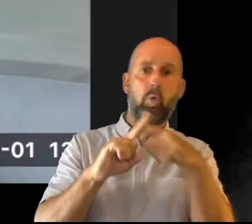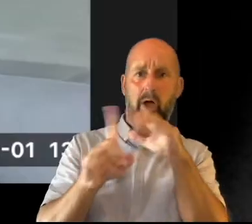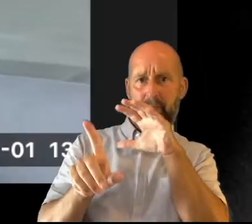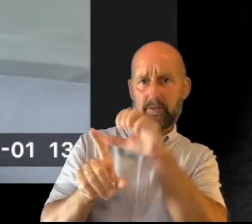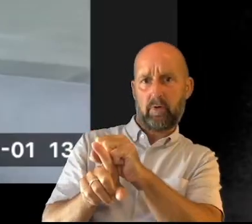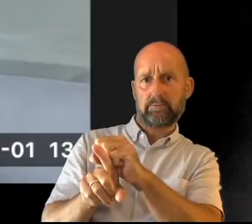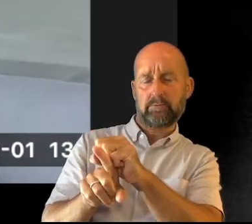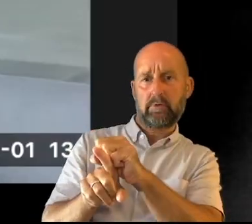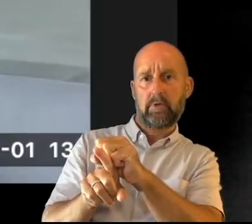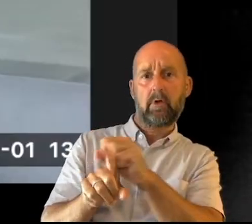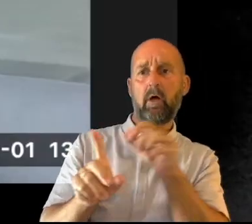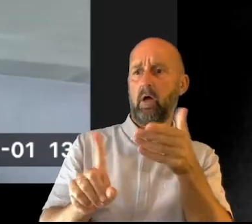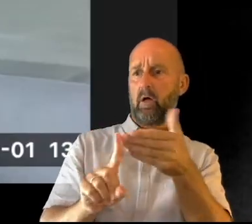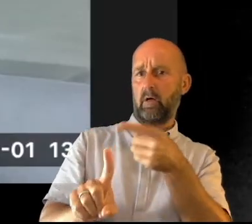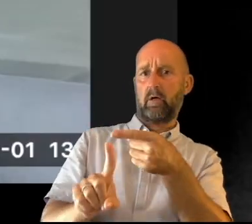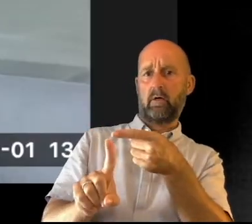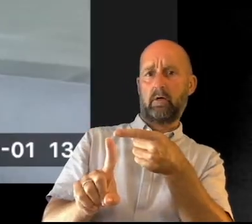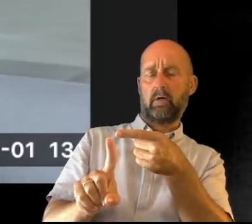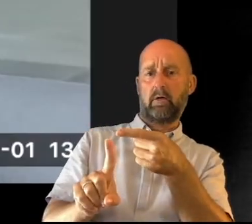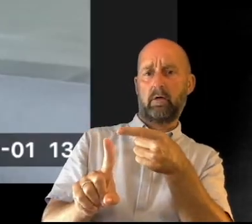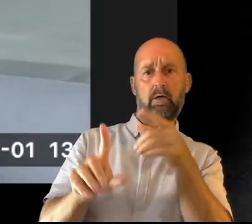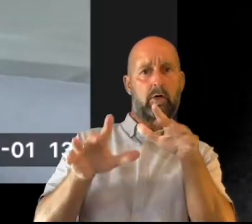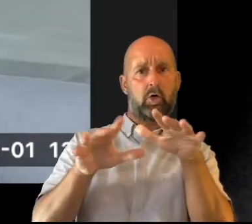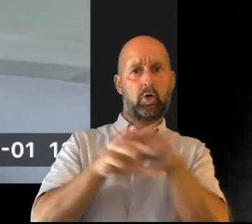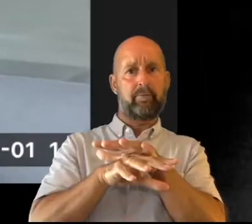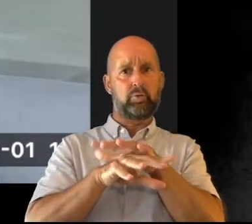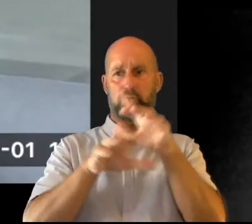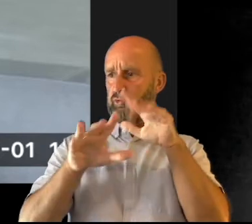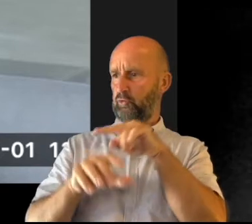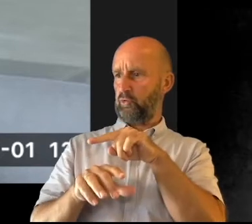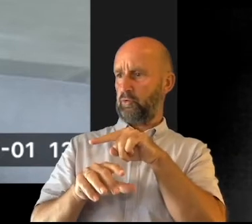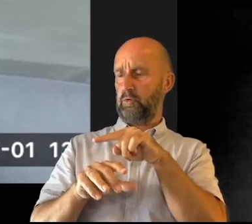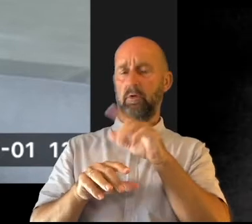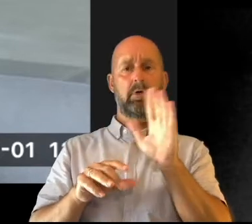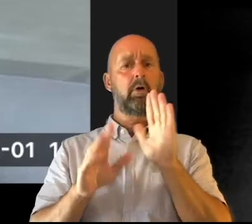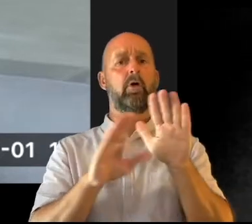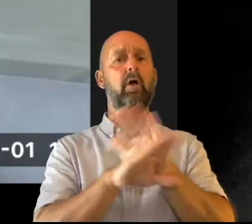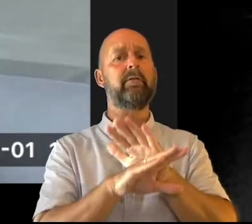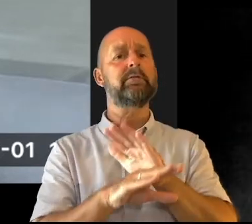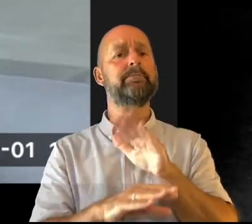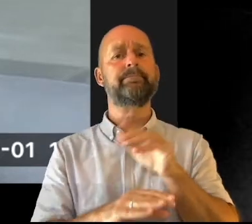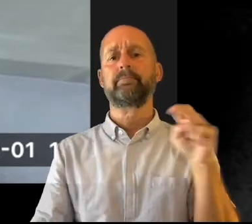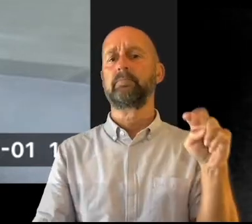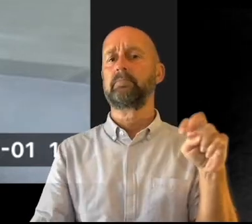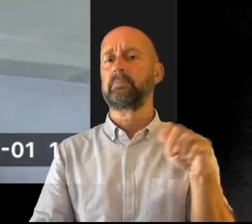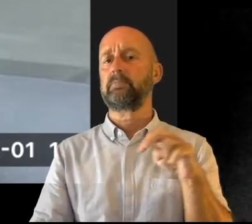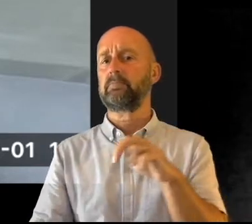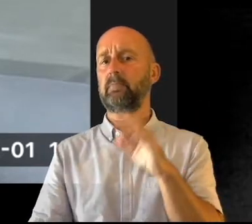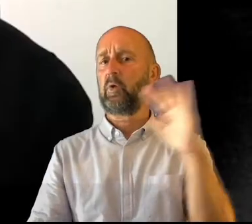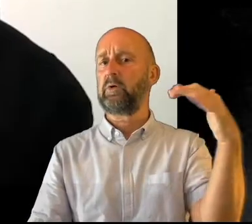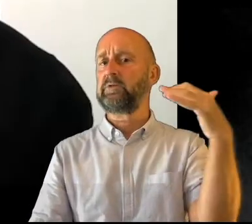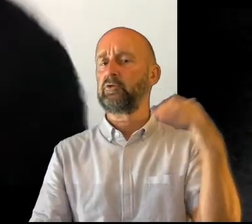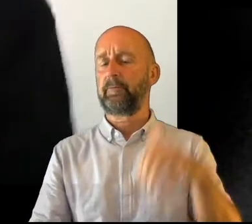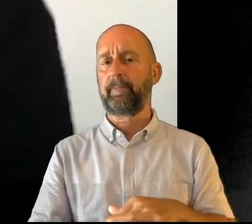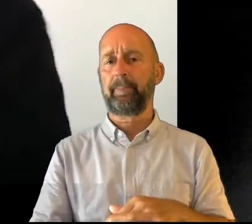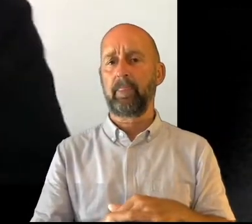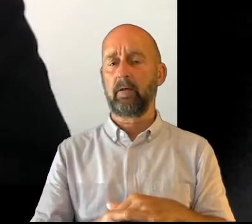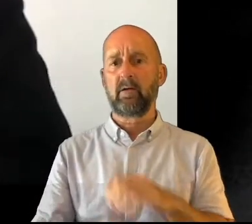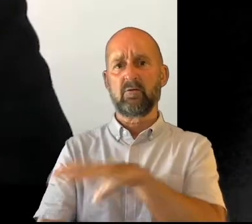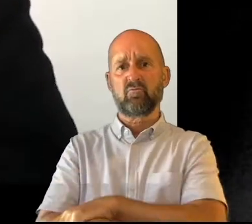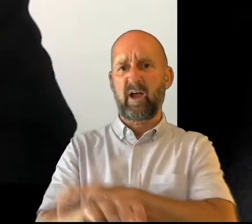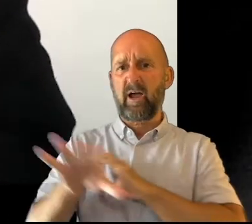see recognition on his face. It confuses and frightens him, but he covers and goes to her without drawing attention. He grabs her by